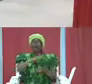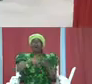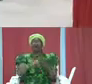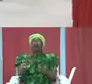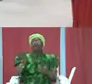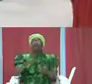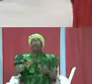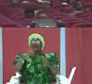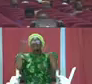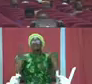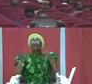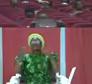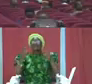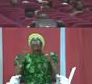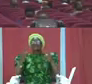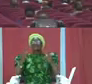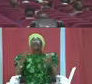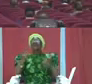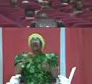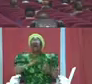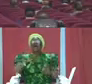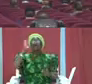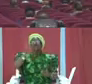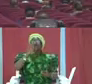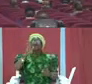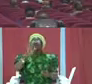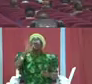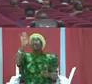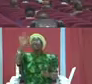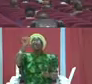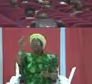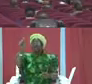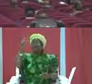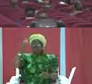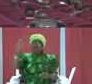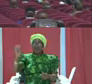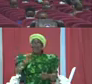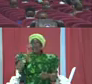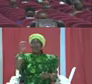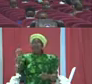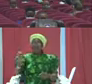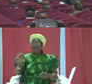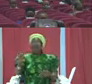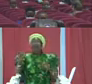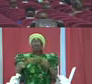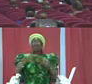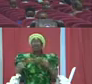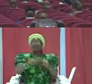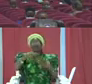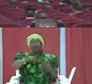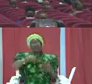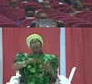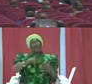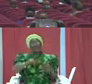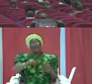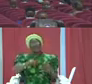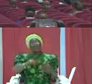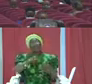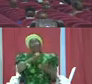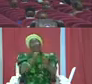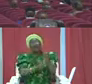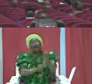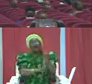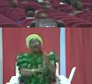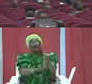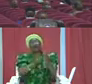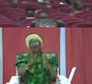forever. Restore me to fellowship with you. If you are a backslider, call on him. And the rest of us,